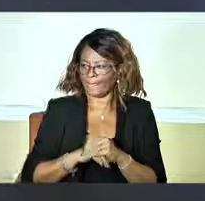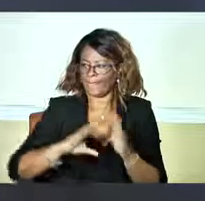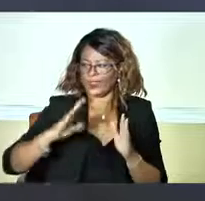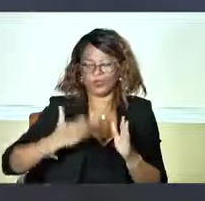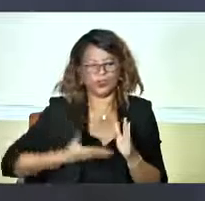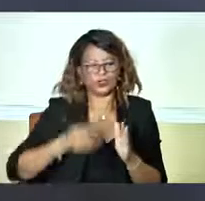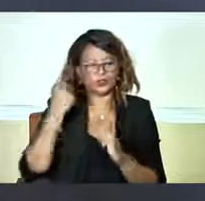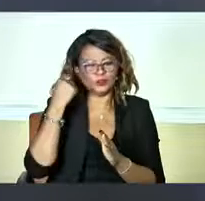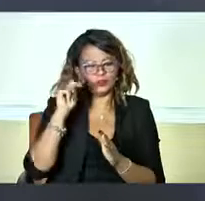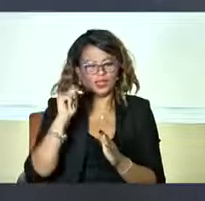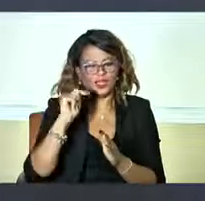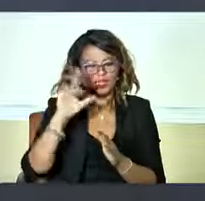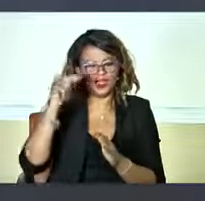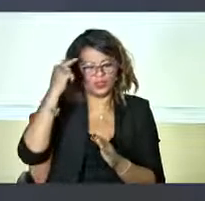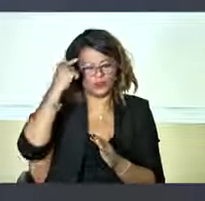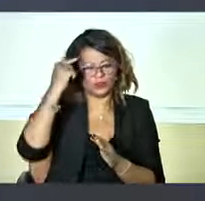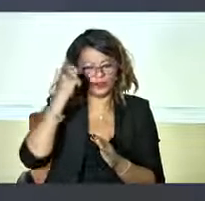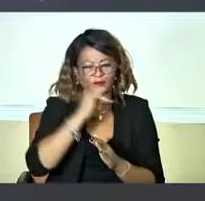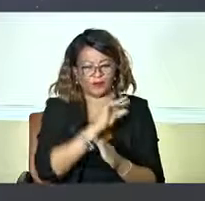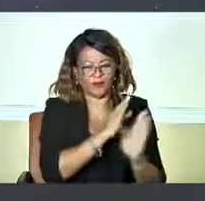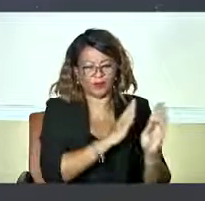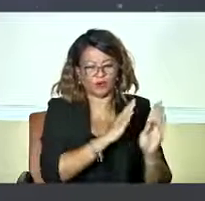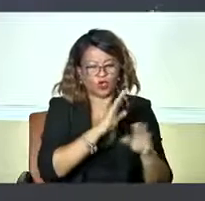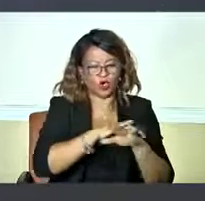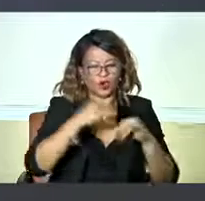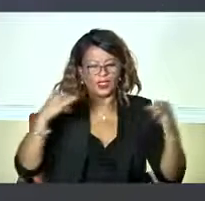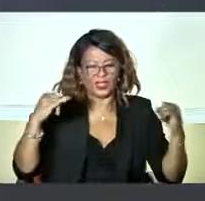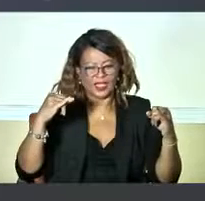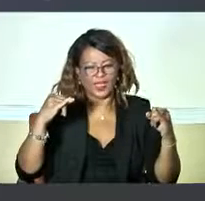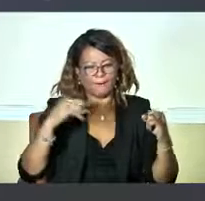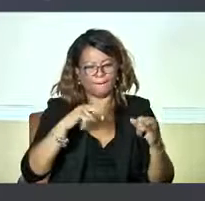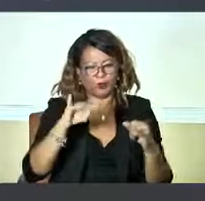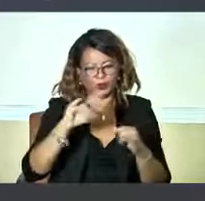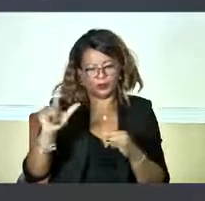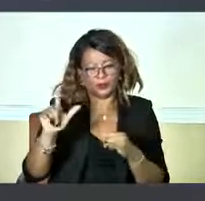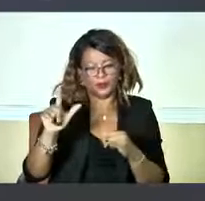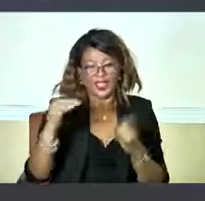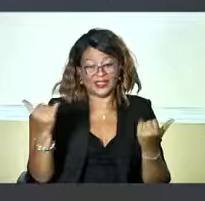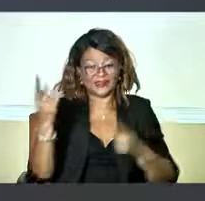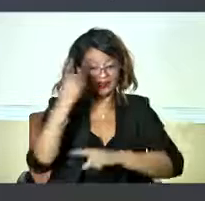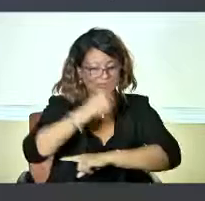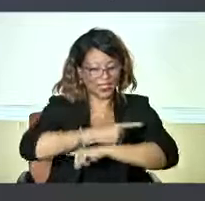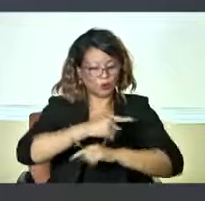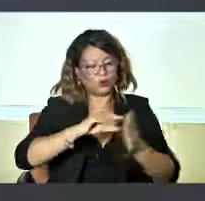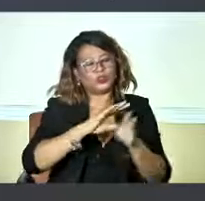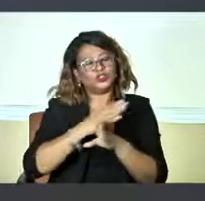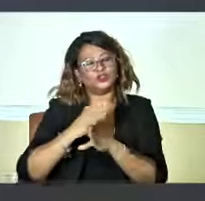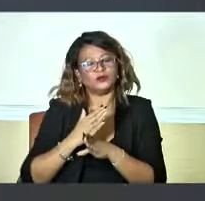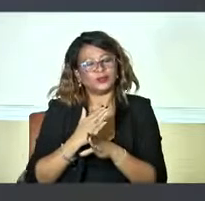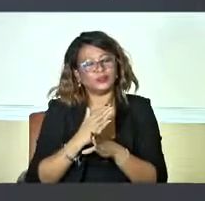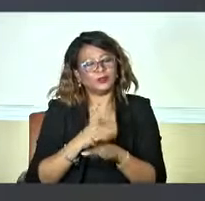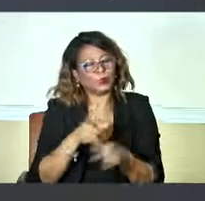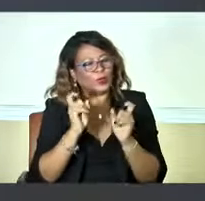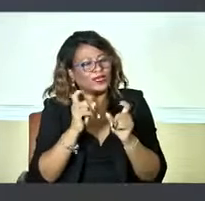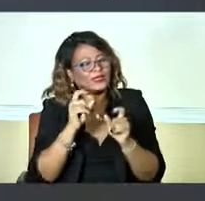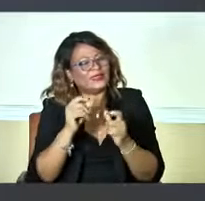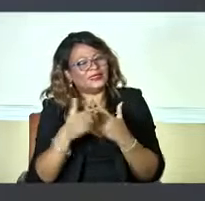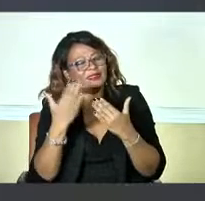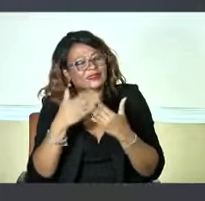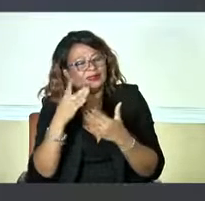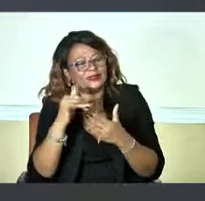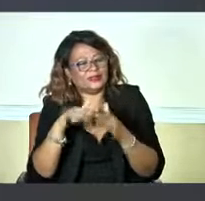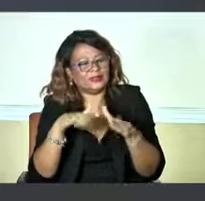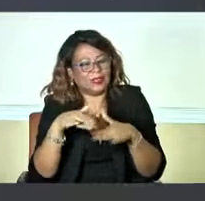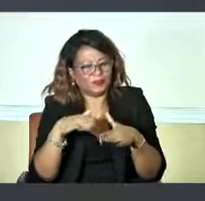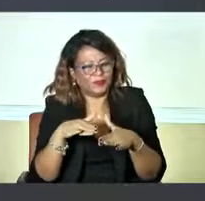Welcome to our Government of the Bahamas online portal, and today we will be sharing some quick, easy steps